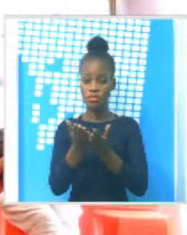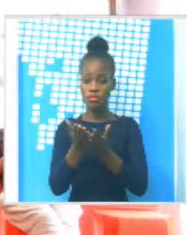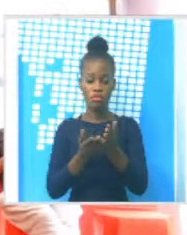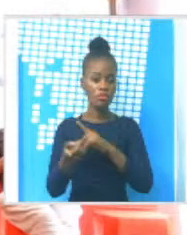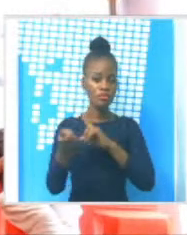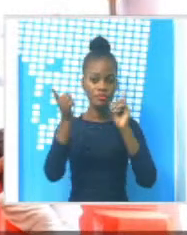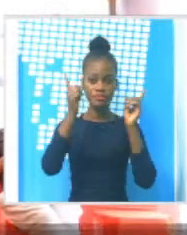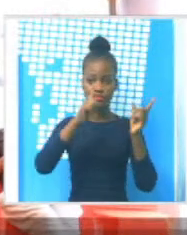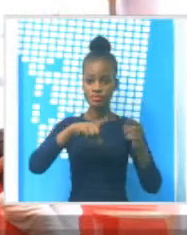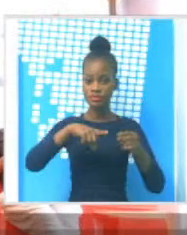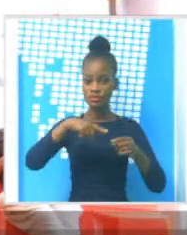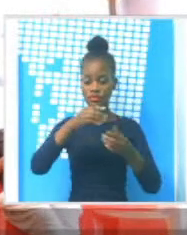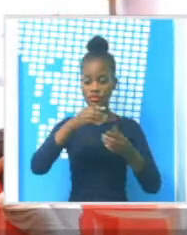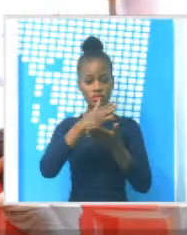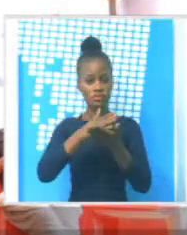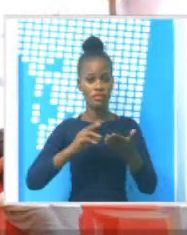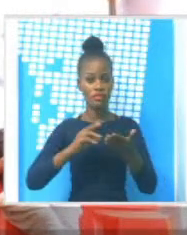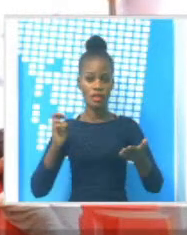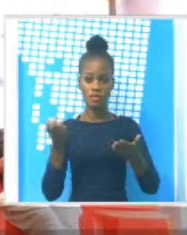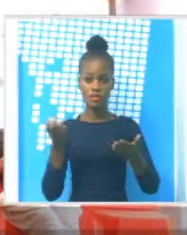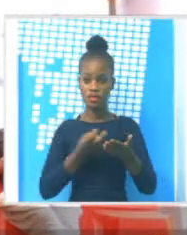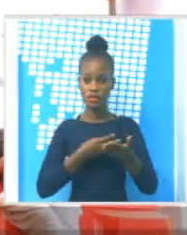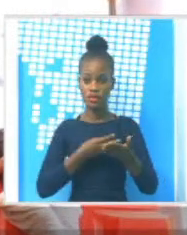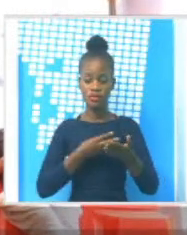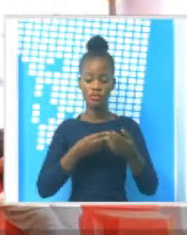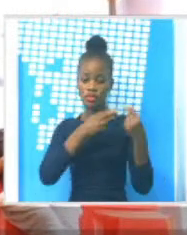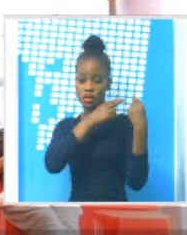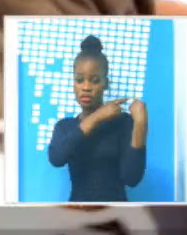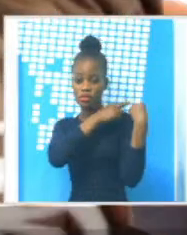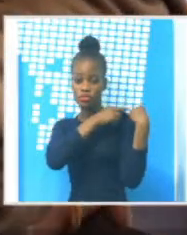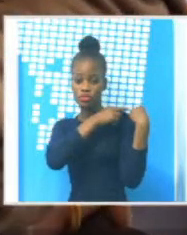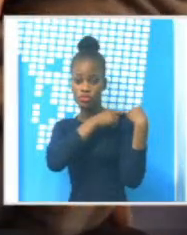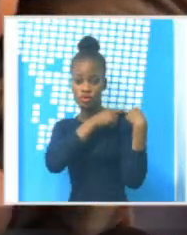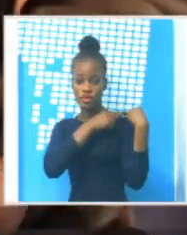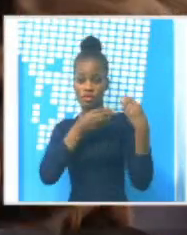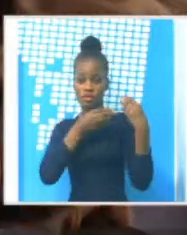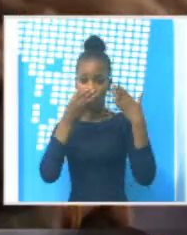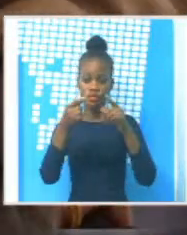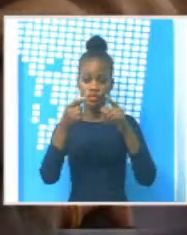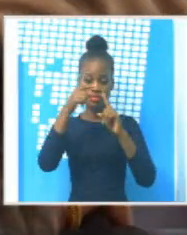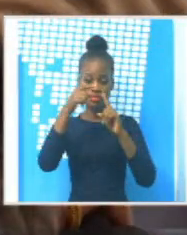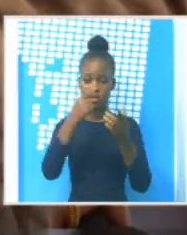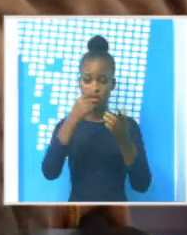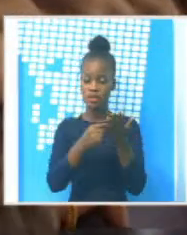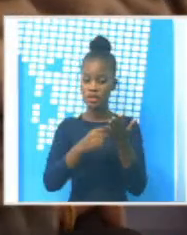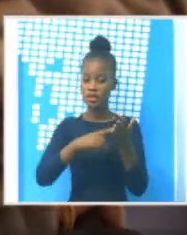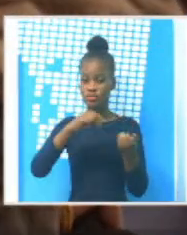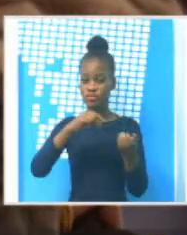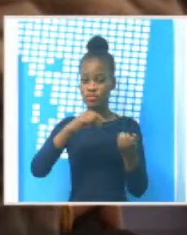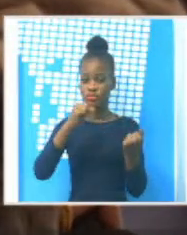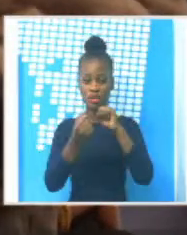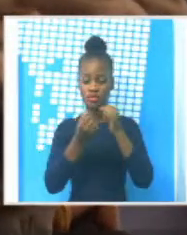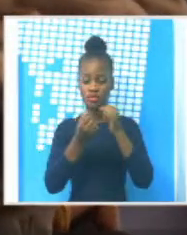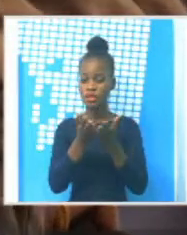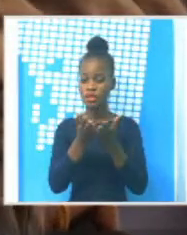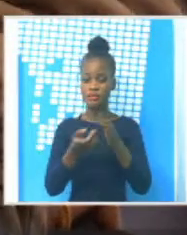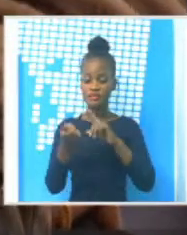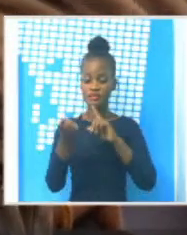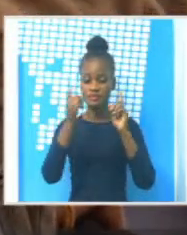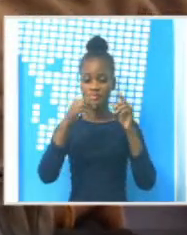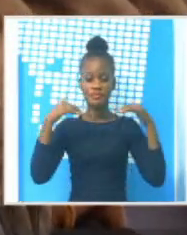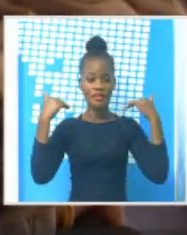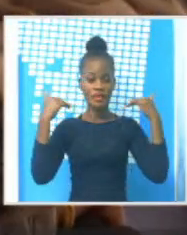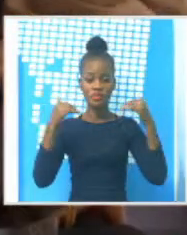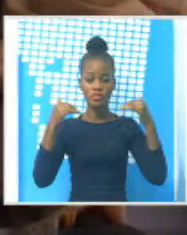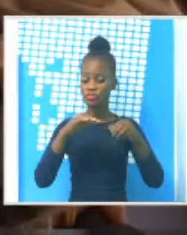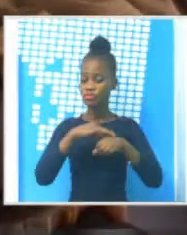to as part of our corporate social responsibility. According to the Uganda Blood Transfusion Service, the campaign has made